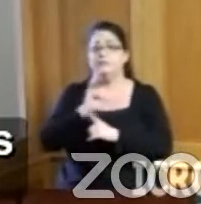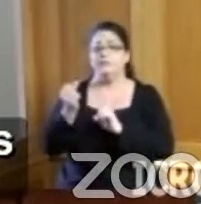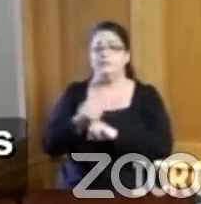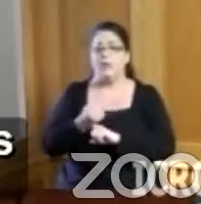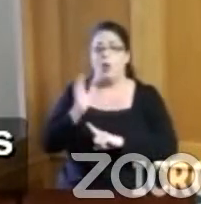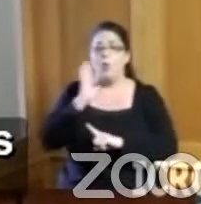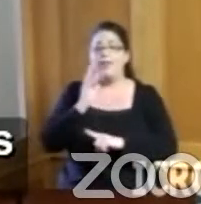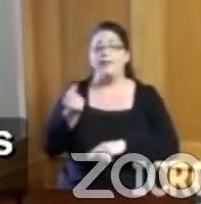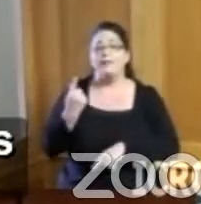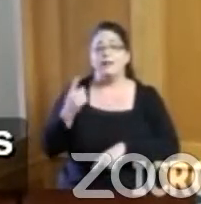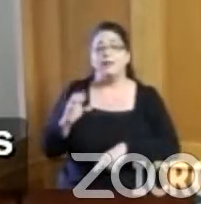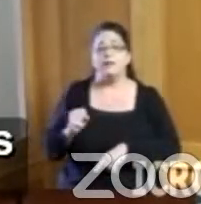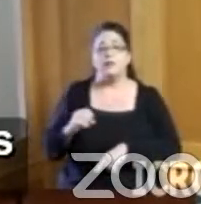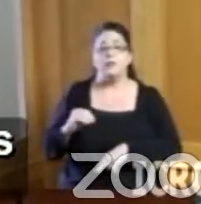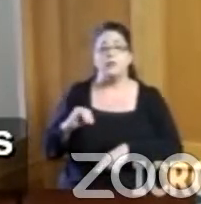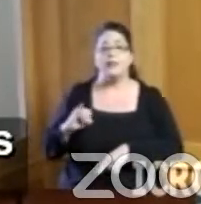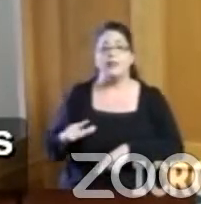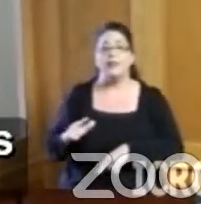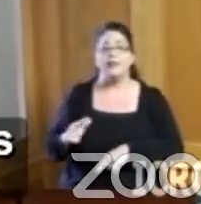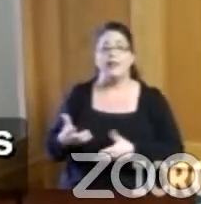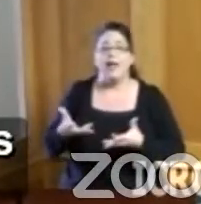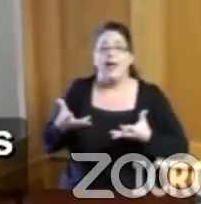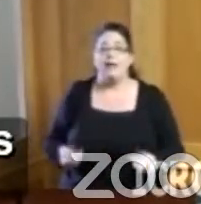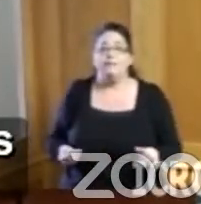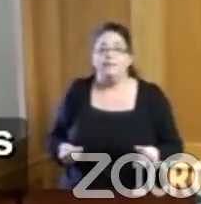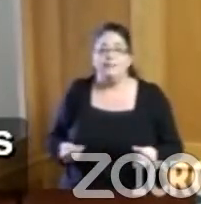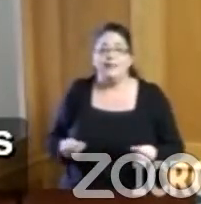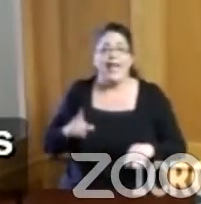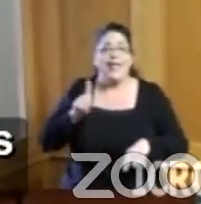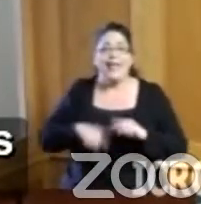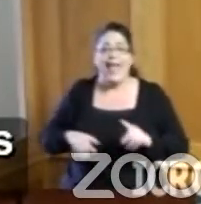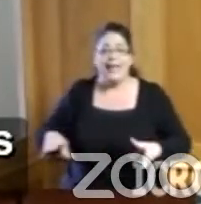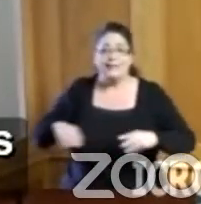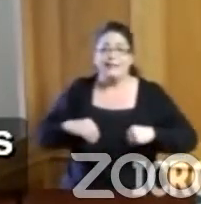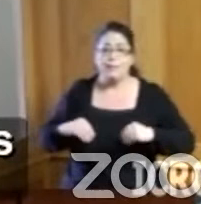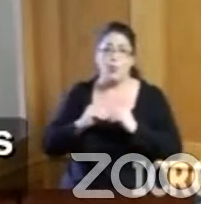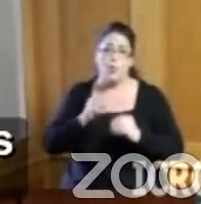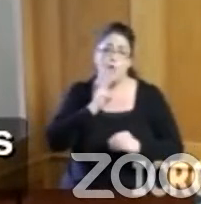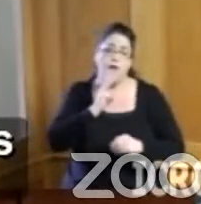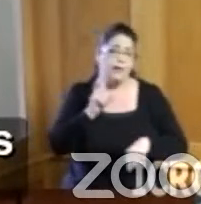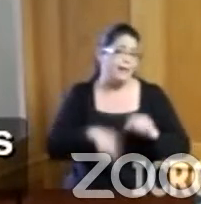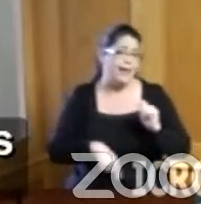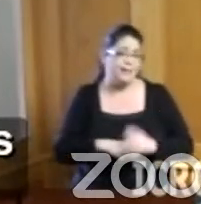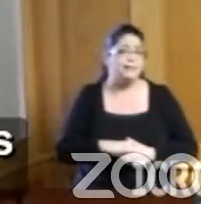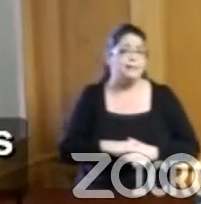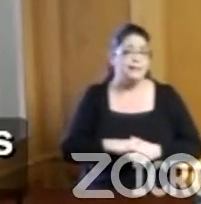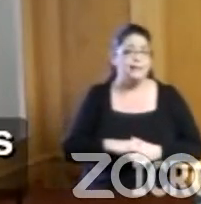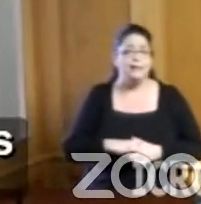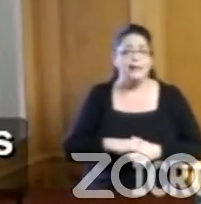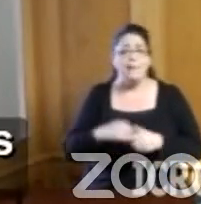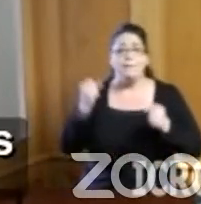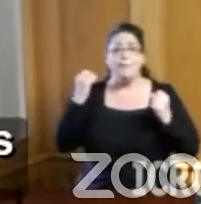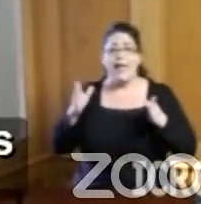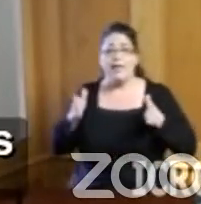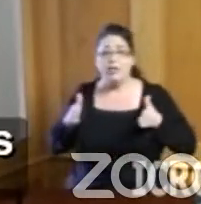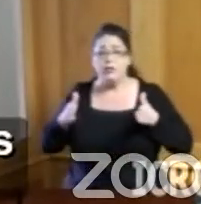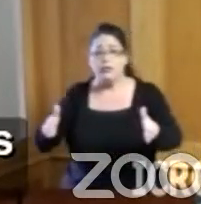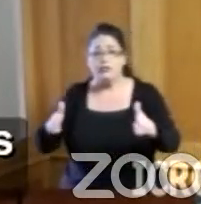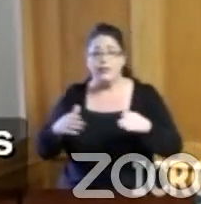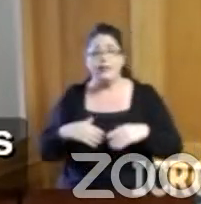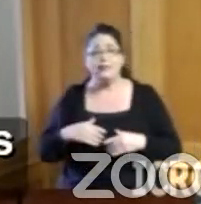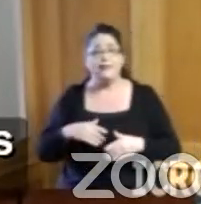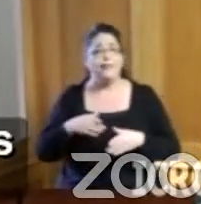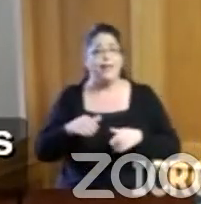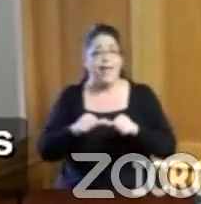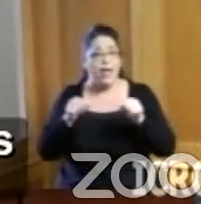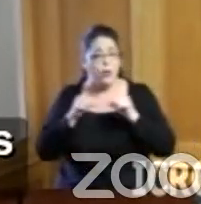of soil that is saturated. So the soil doesn't, you know, can't absorb any more water. Many times, you know, some of those streets in those areas that I